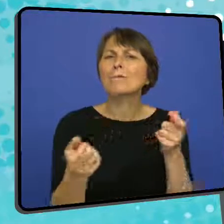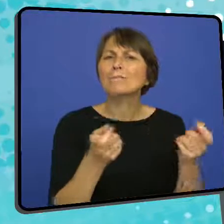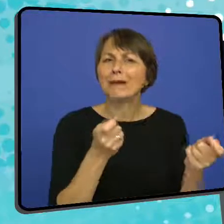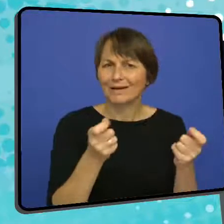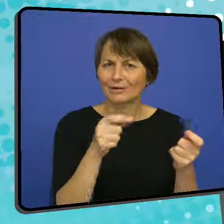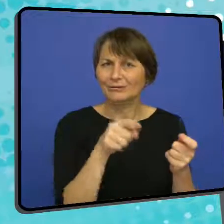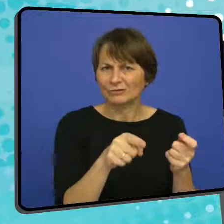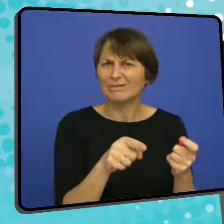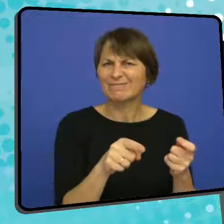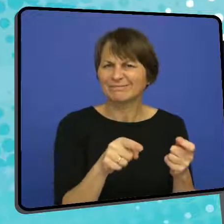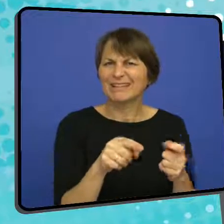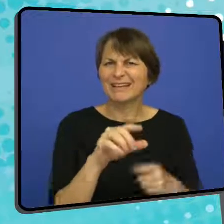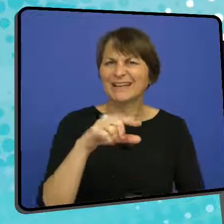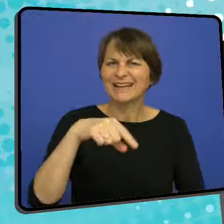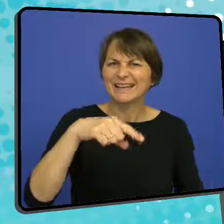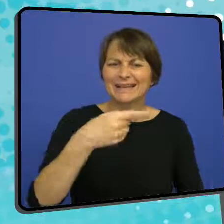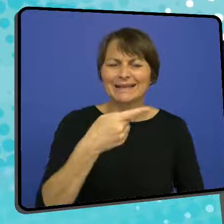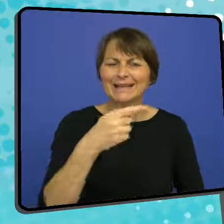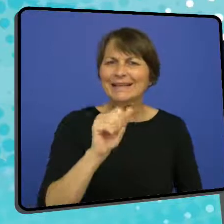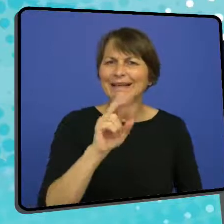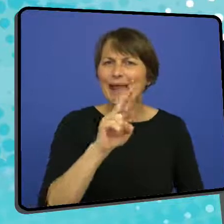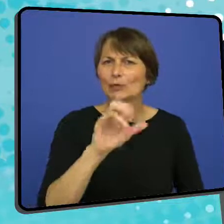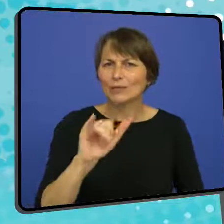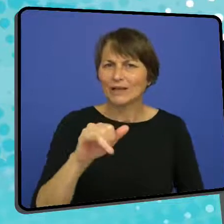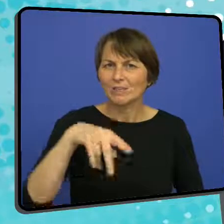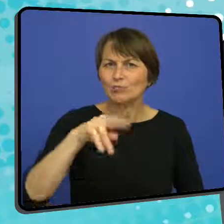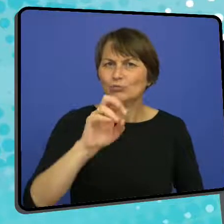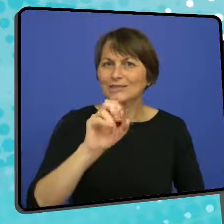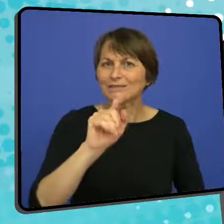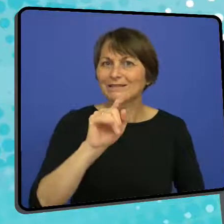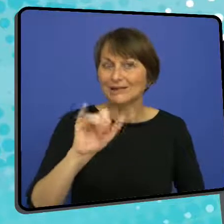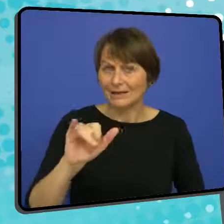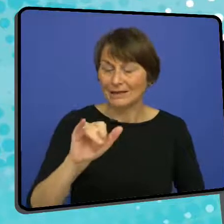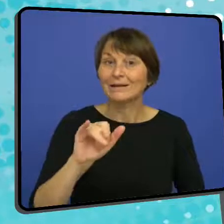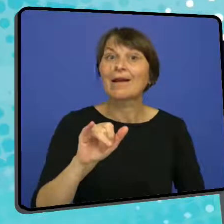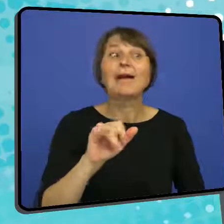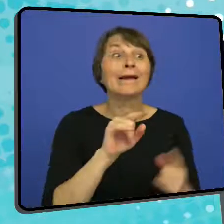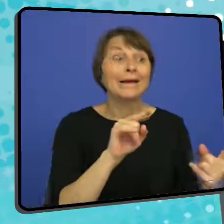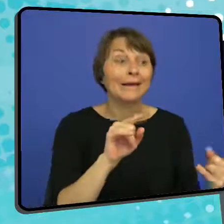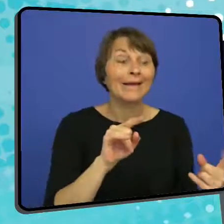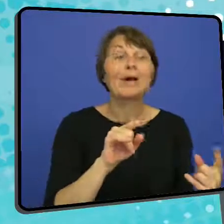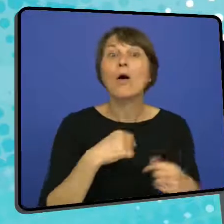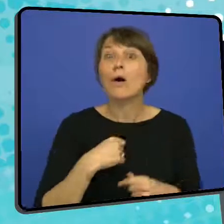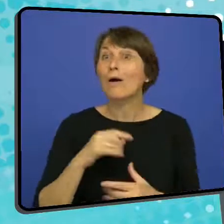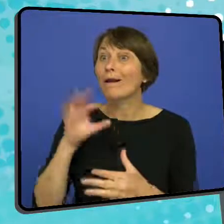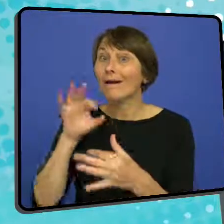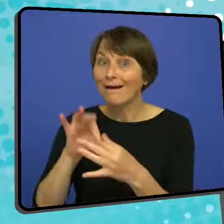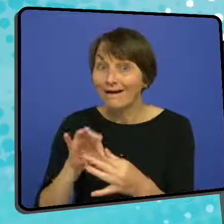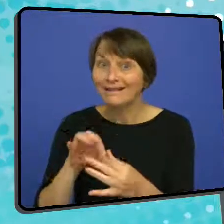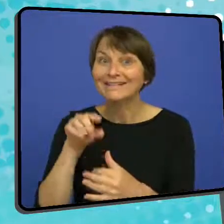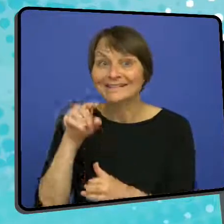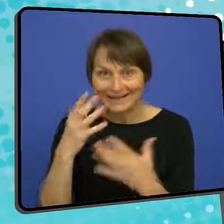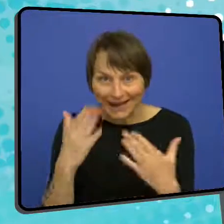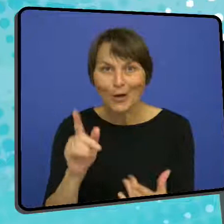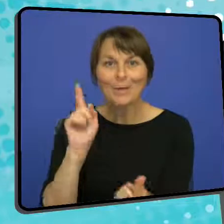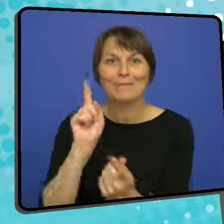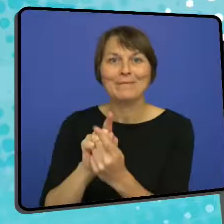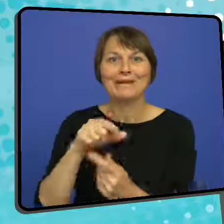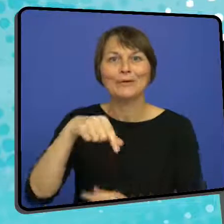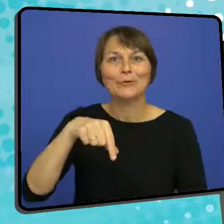He also works on Bot Framework Composer and actually connected me and Henk with Quirine, who is nice.